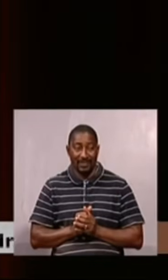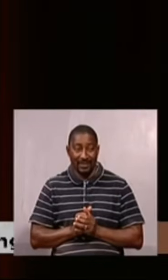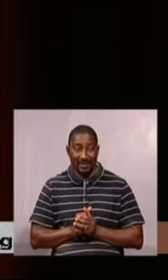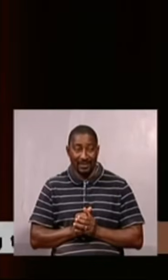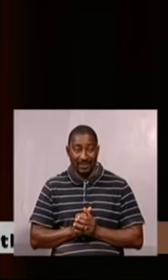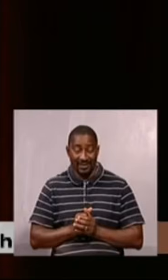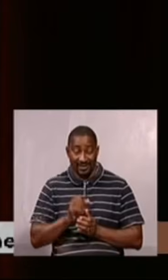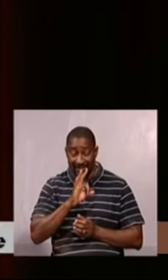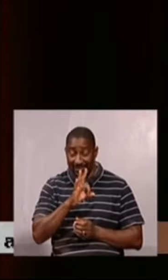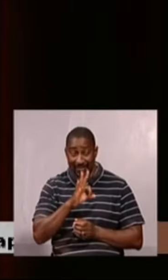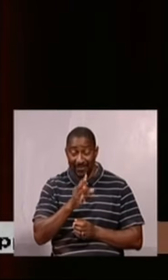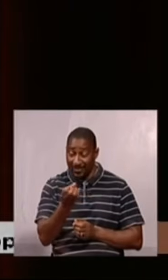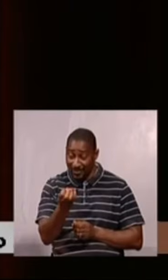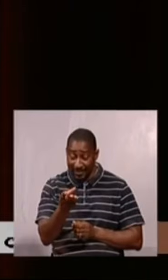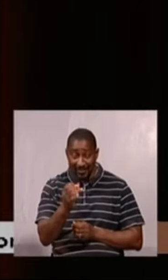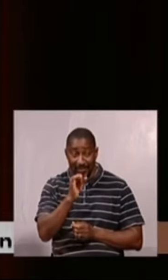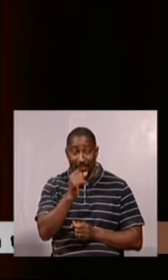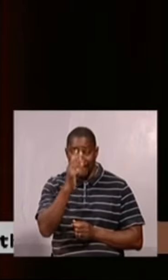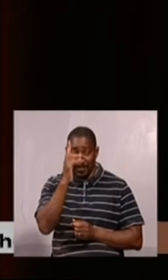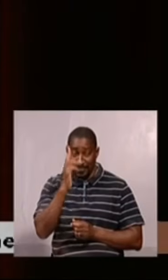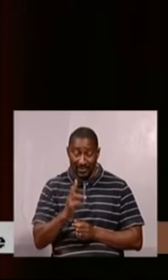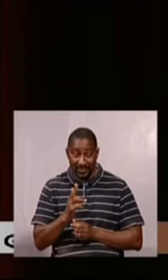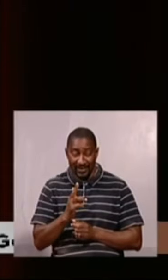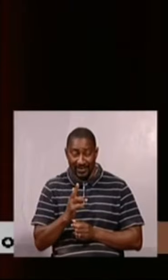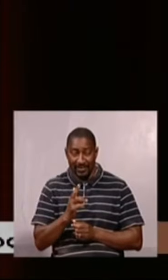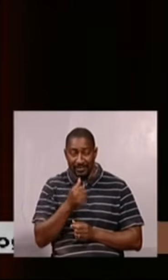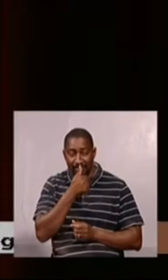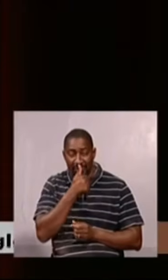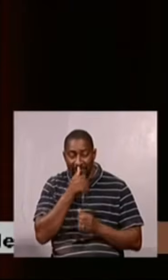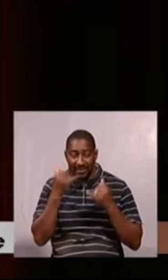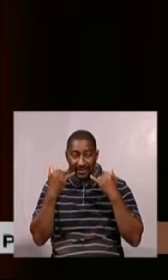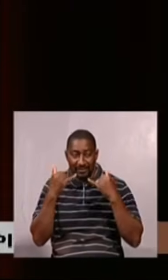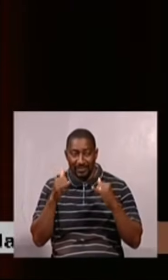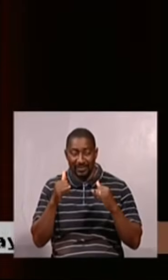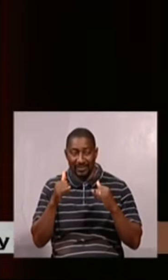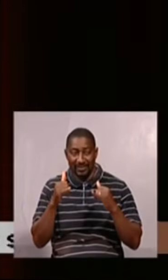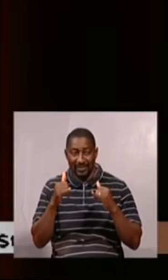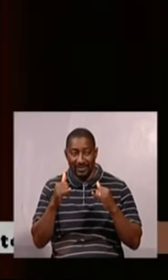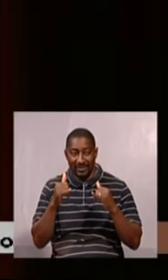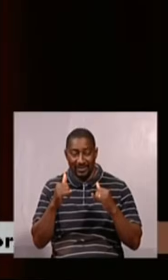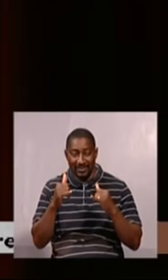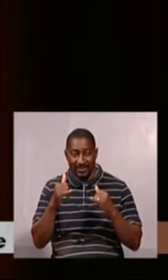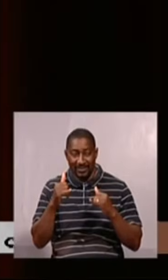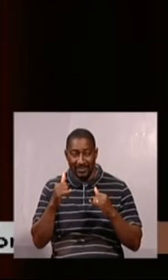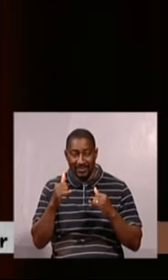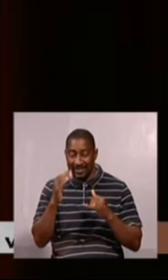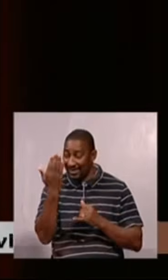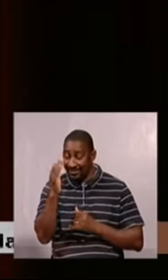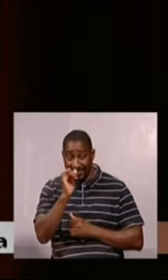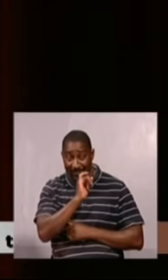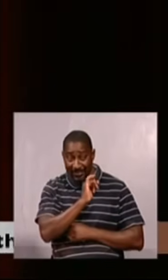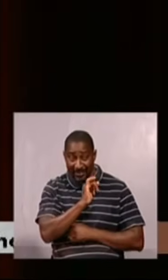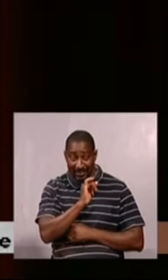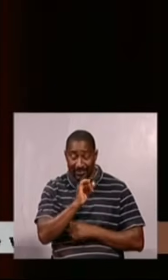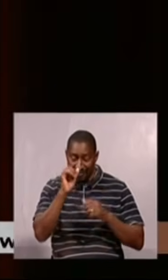your personal identification. That's why, again, when I come to brand, when I come to your image and even everything that you stand for, you